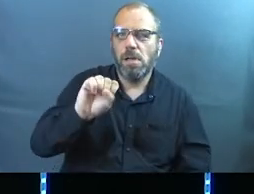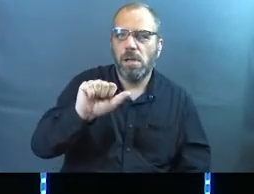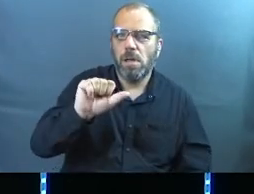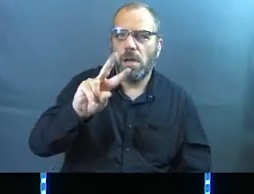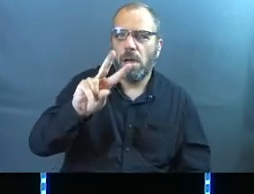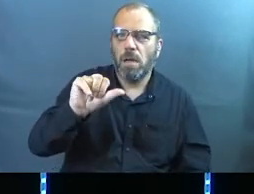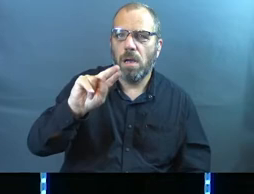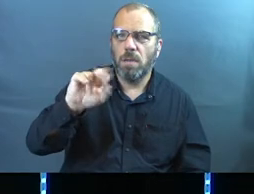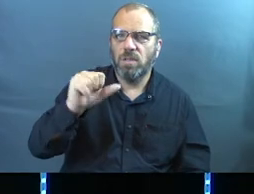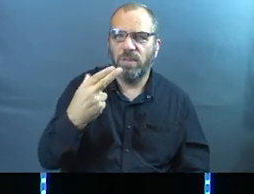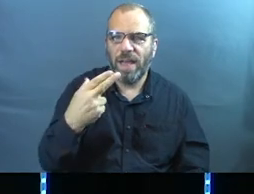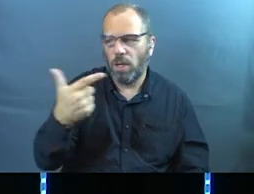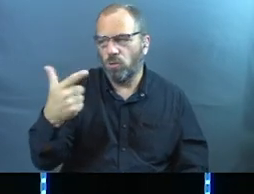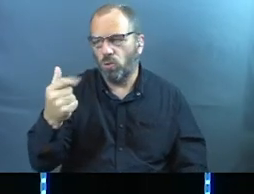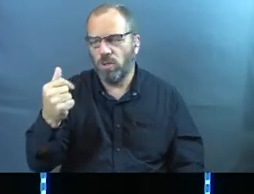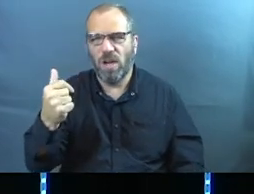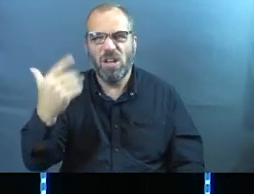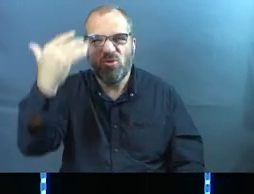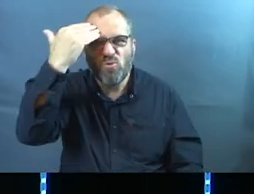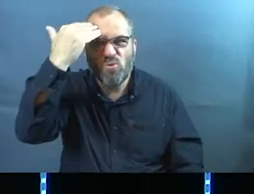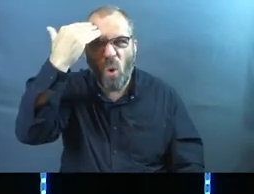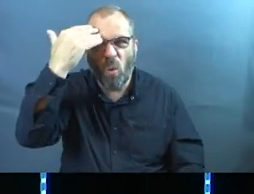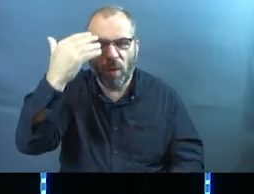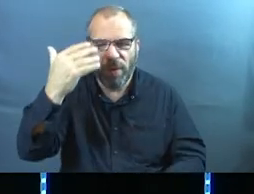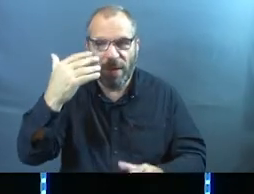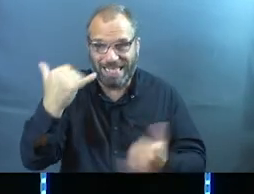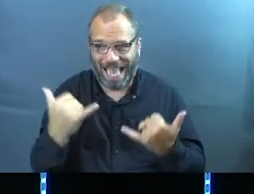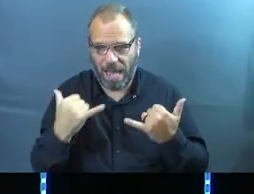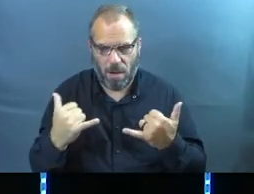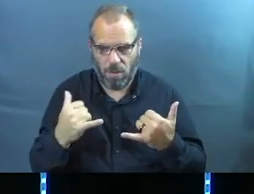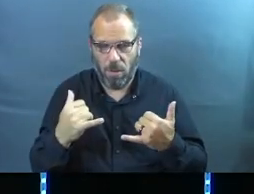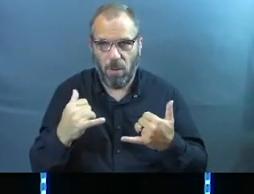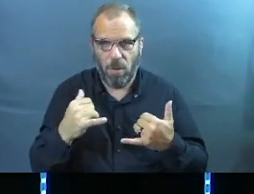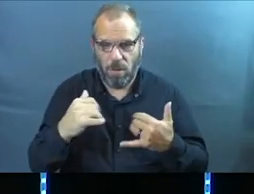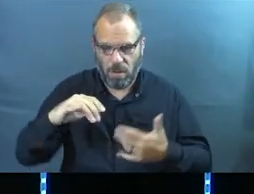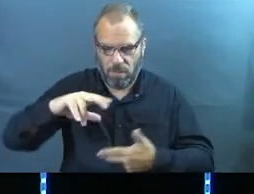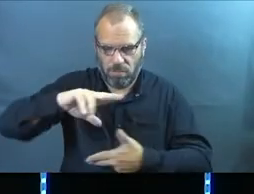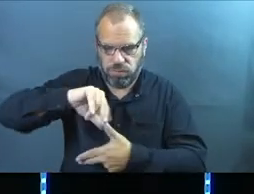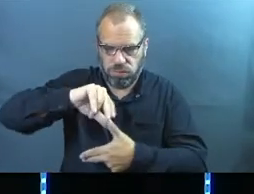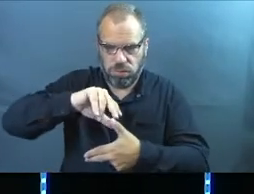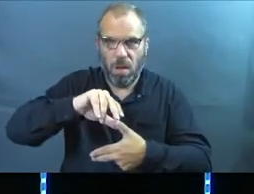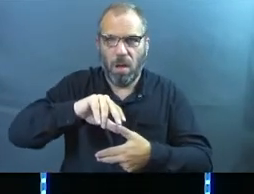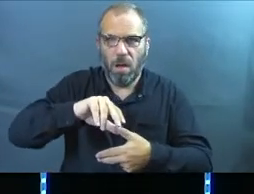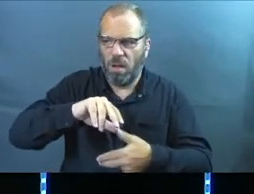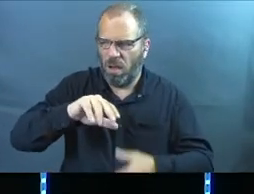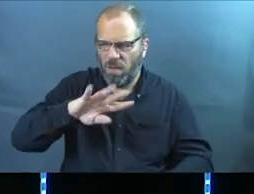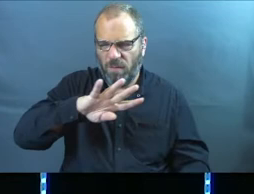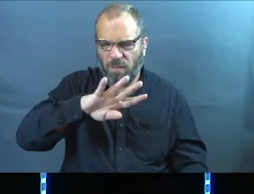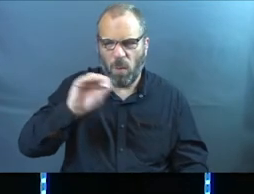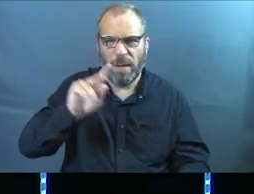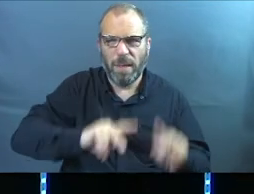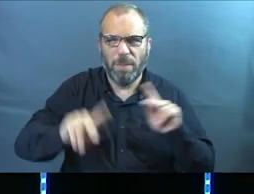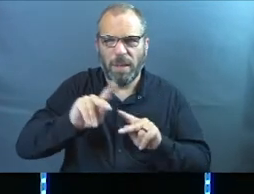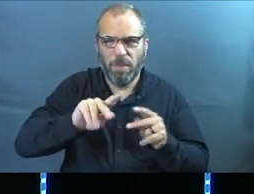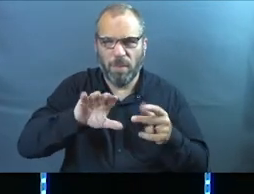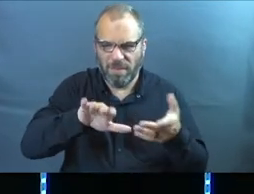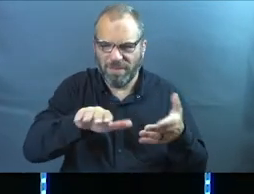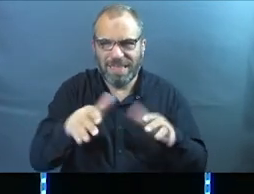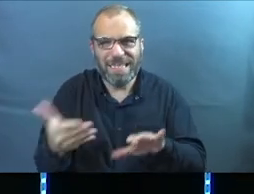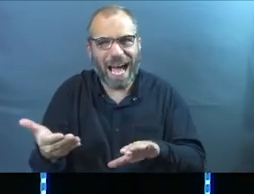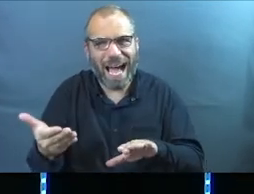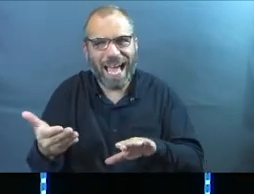And some of you guys have been following that closely. You know, at this point, they're telling us that 40 or so people have